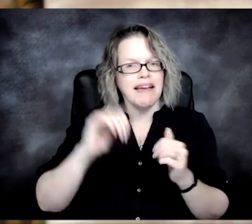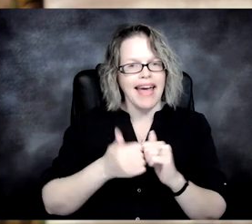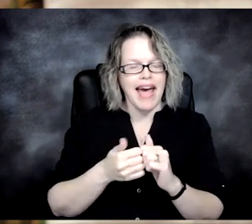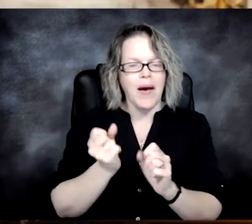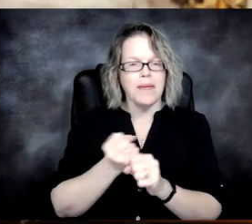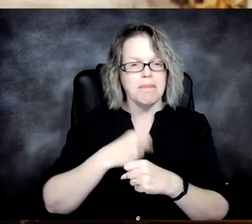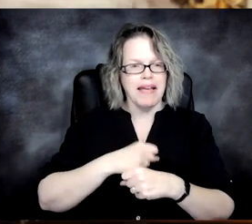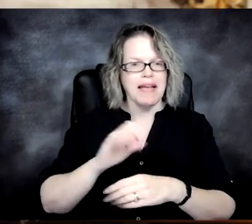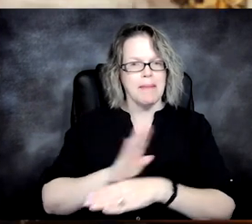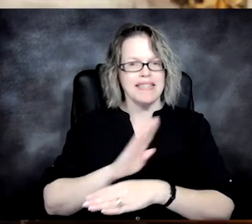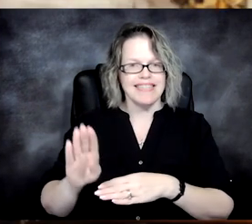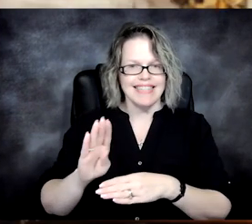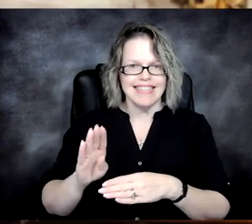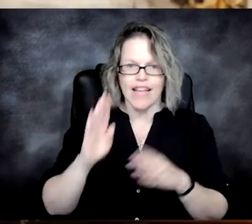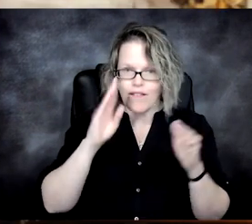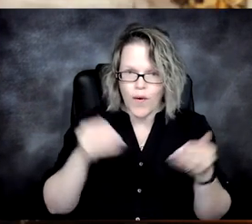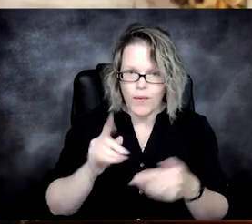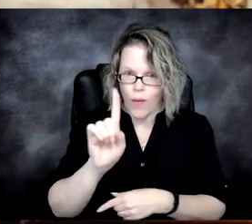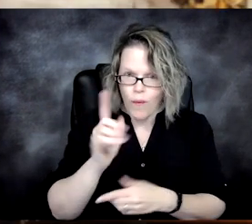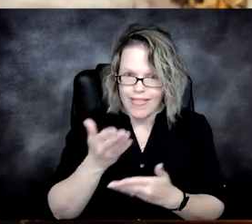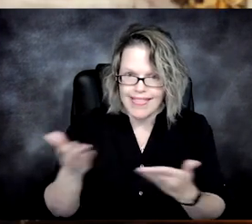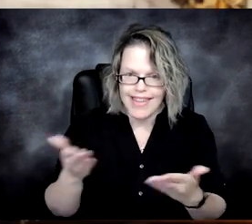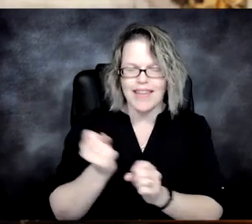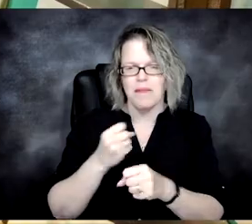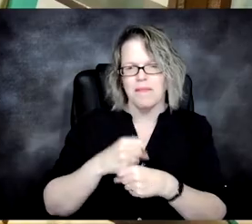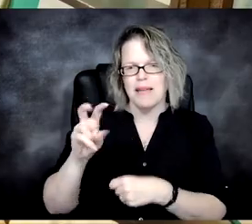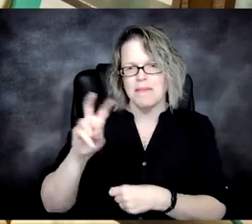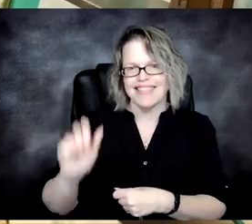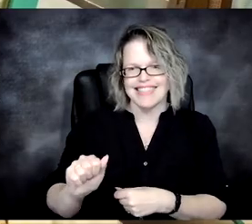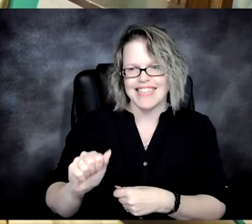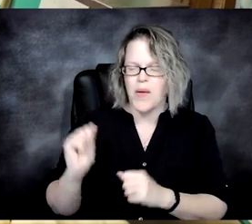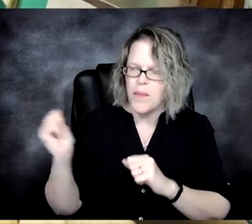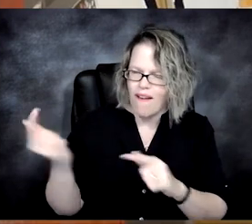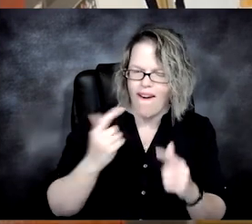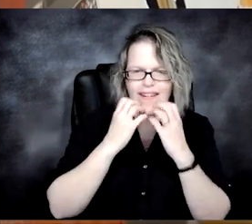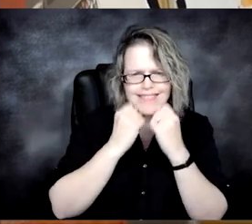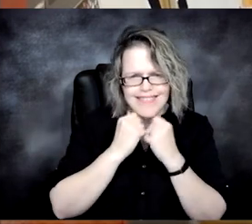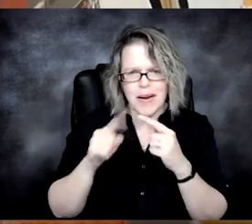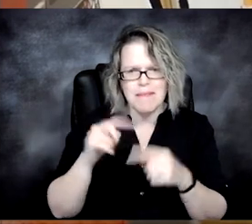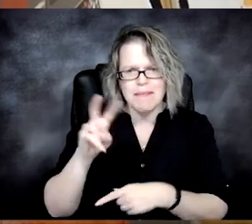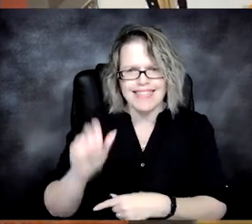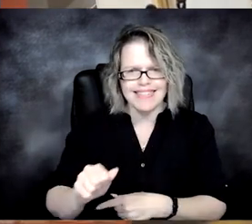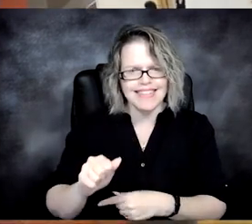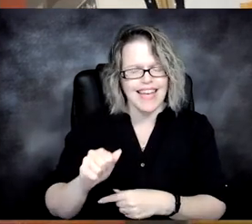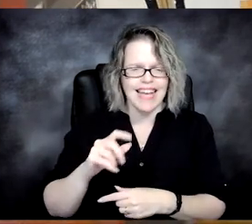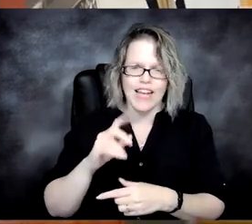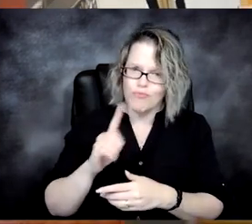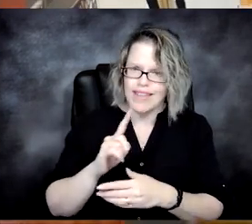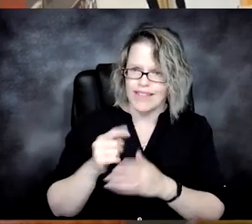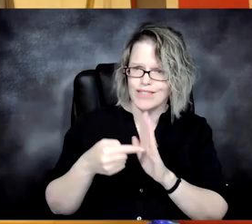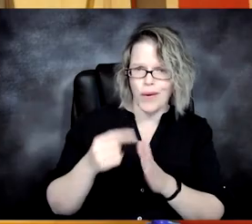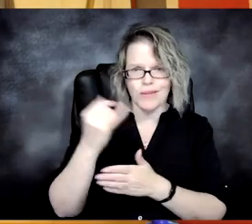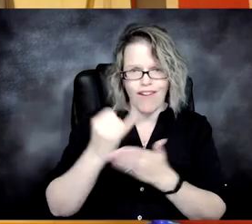a business where I focused on one thing, and that was making pizza. We all really care about pizza. Pizza is an art form to